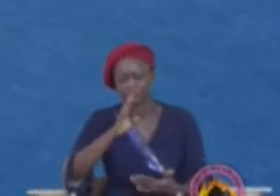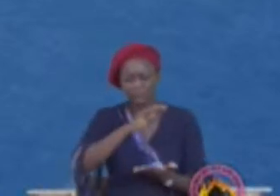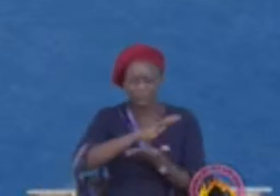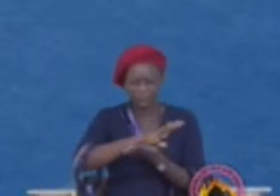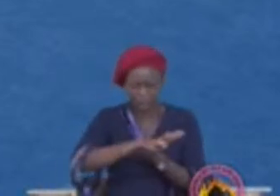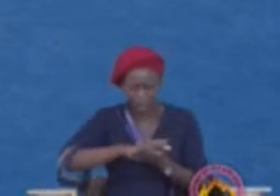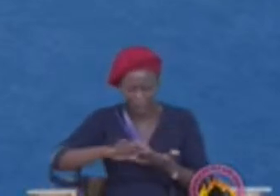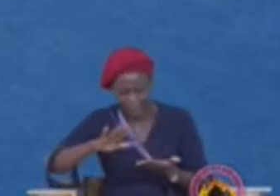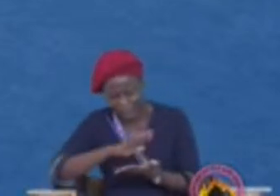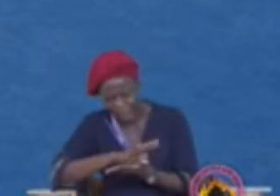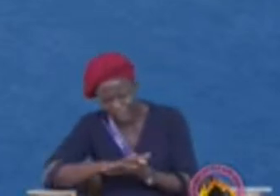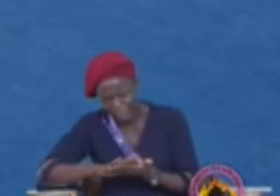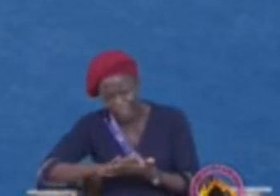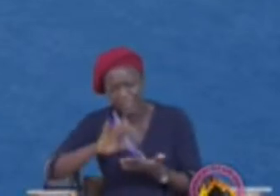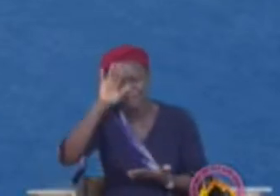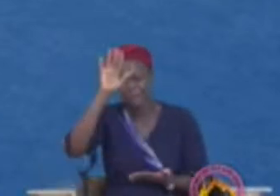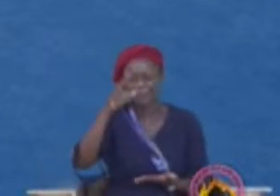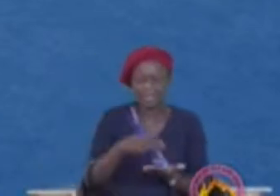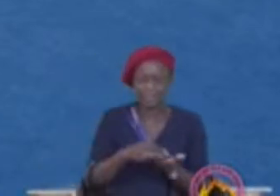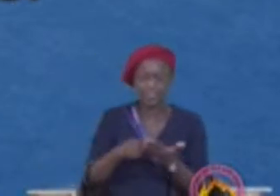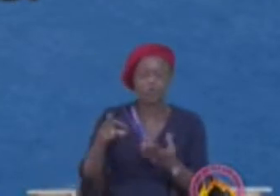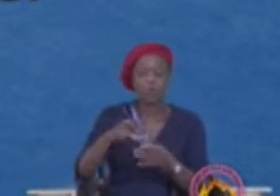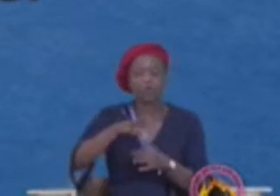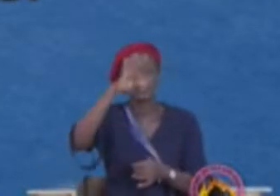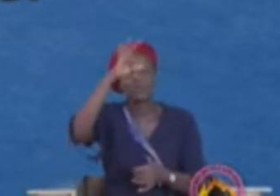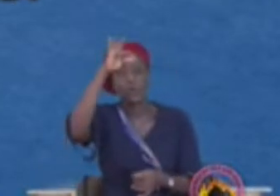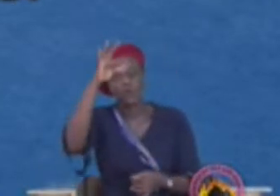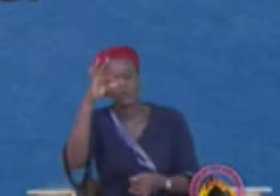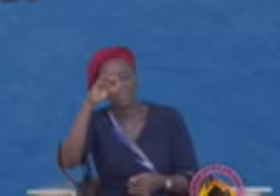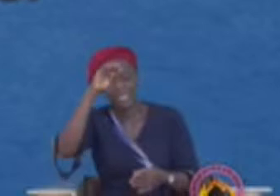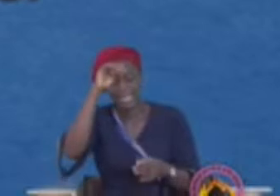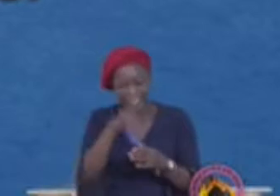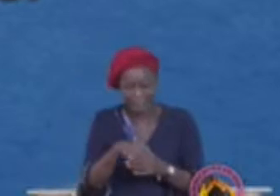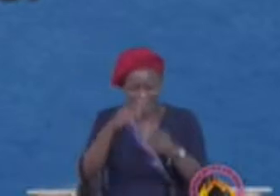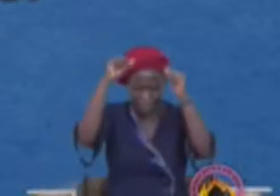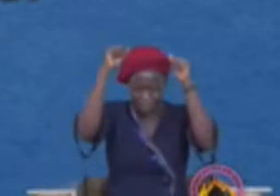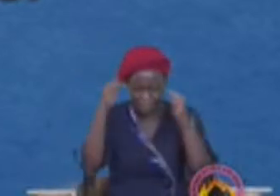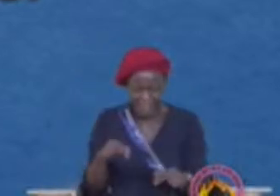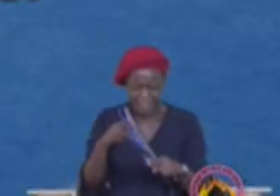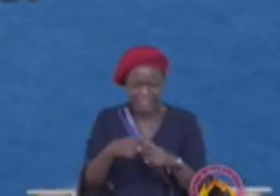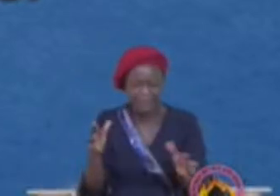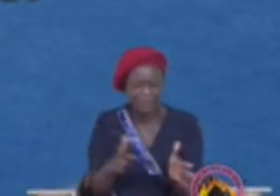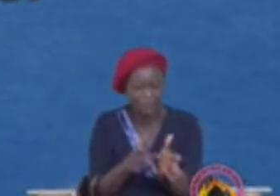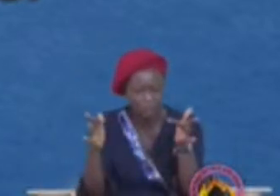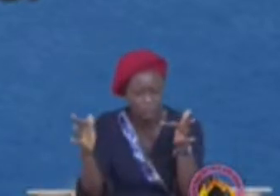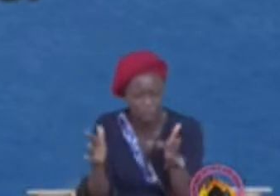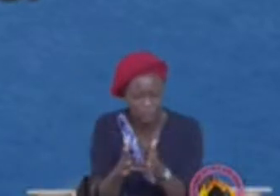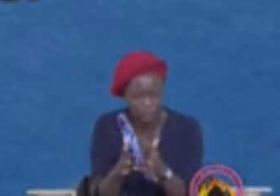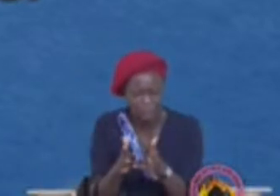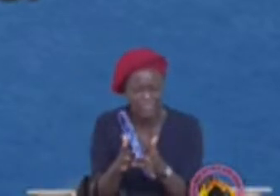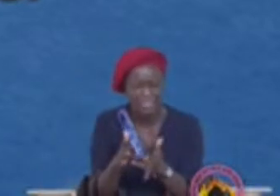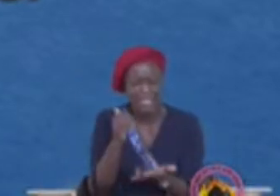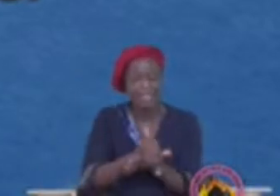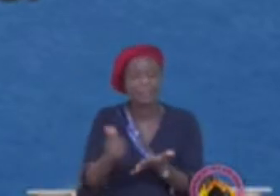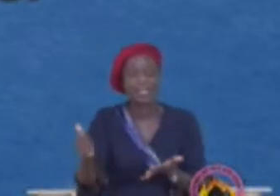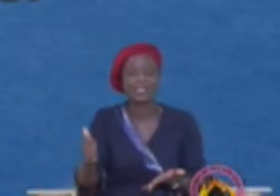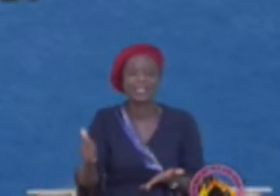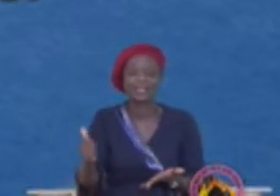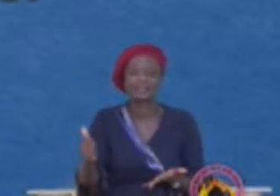Be vaccinated by the Holy Ghost. Be vaccinated by the Holy Ghost. In the mighty name of Jesus. Diseases unto